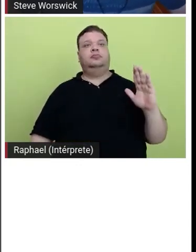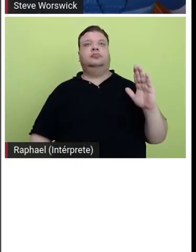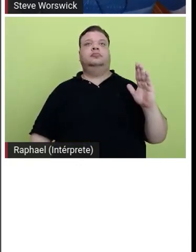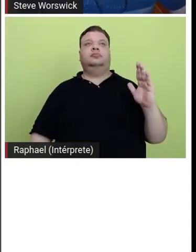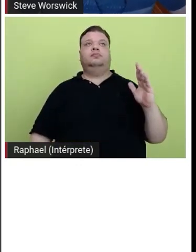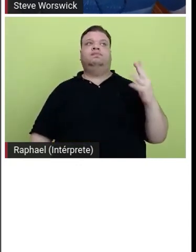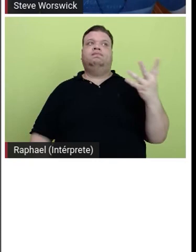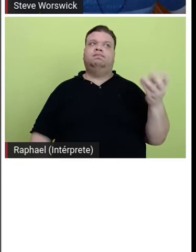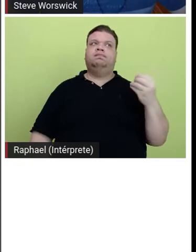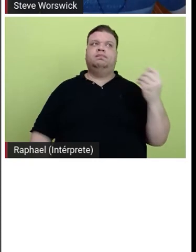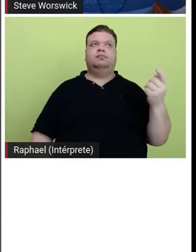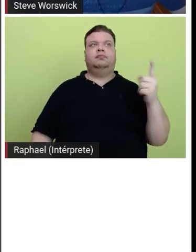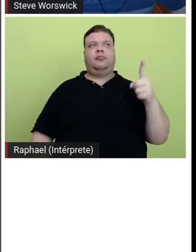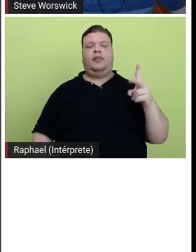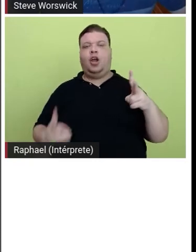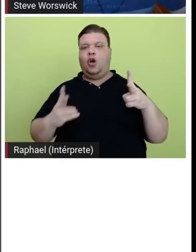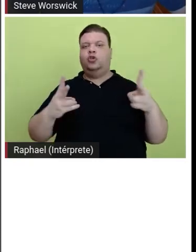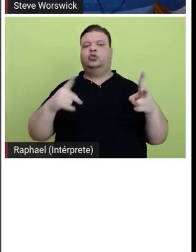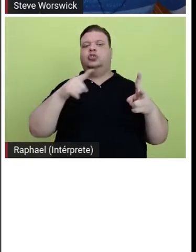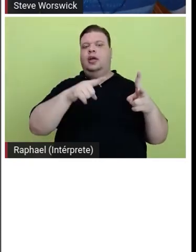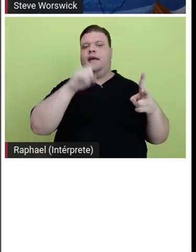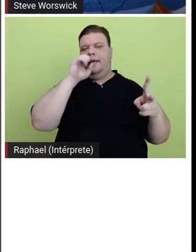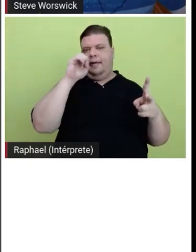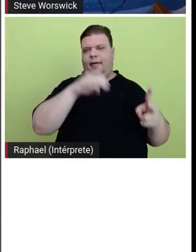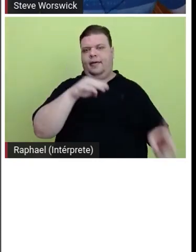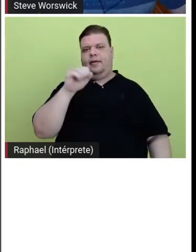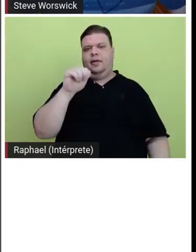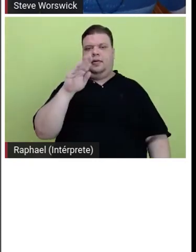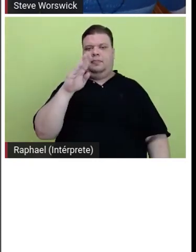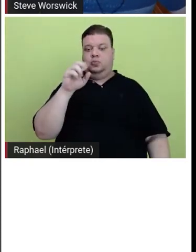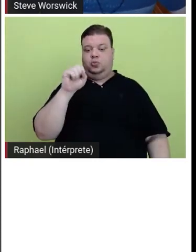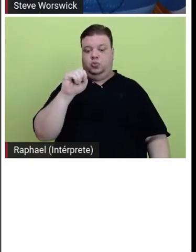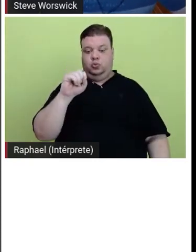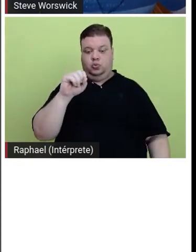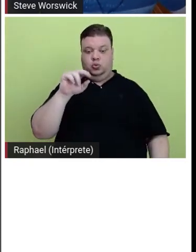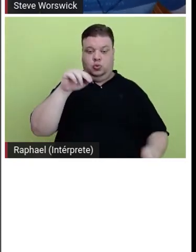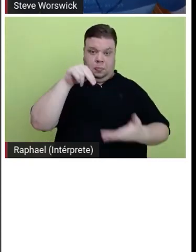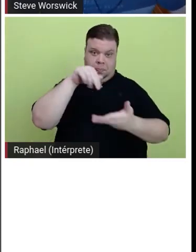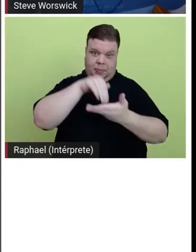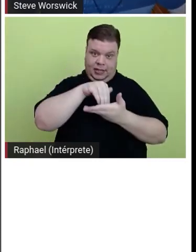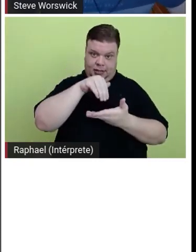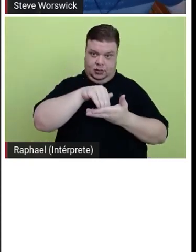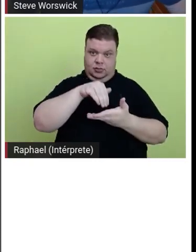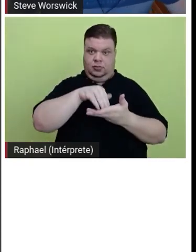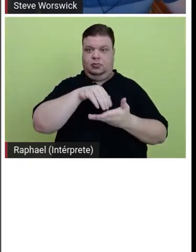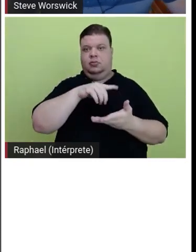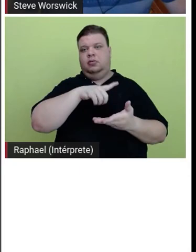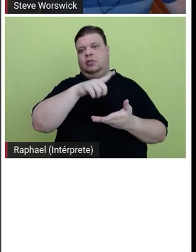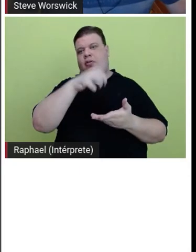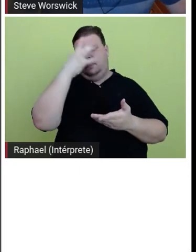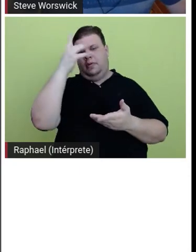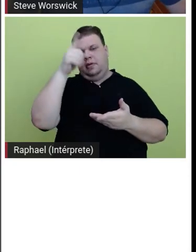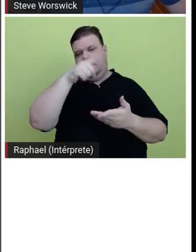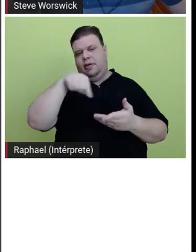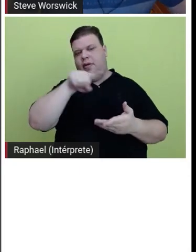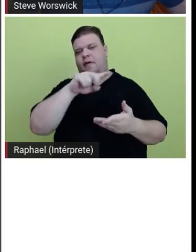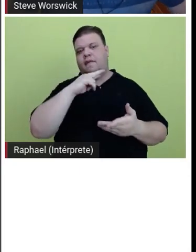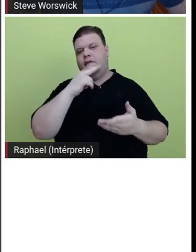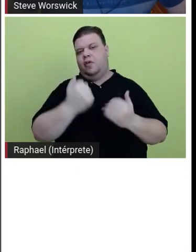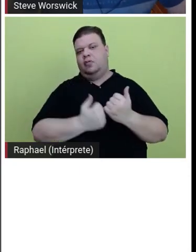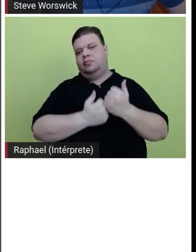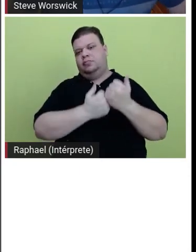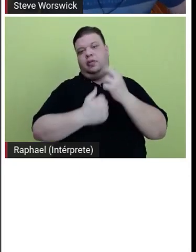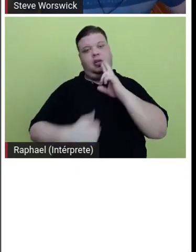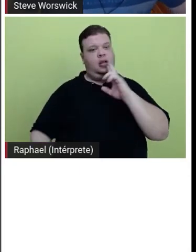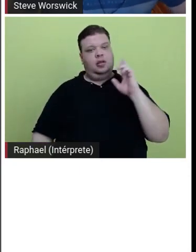to Siri, you're a slut, and Siri would say, well, I blush if I could, or thanks for the feedback. That's no good. Kooky